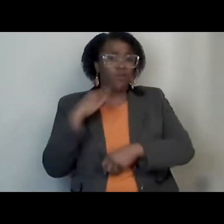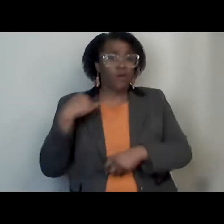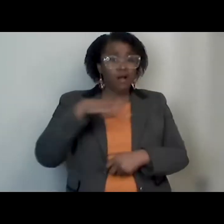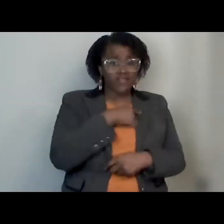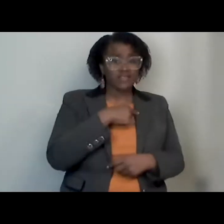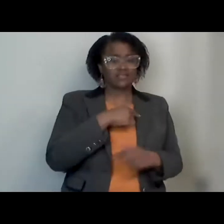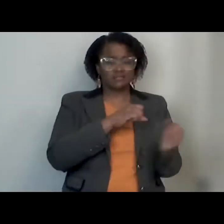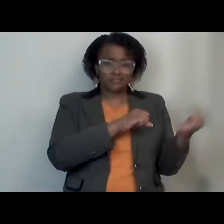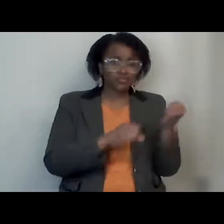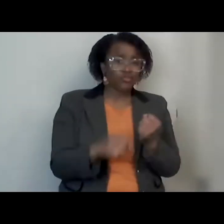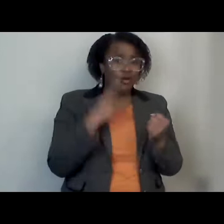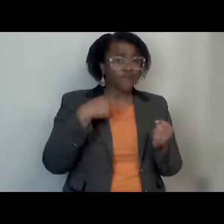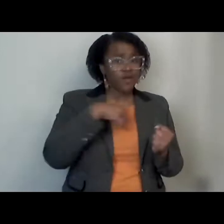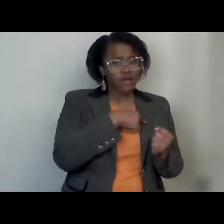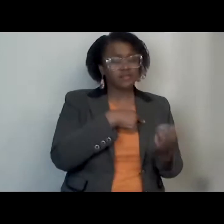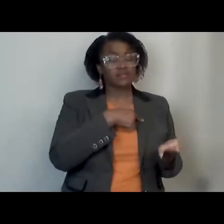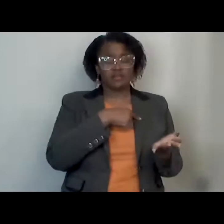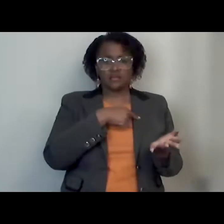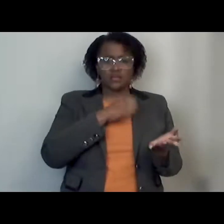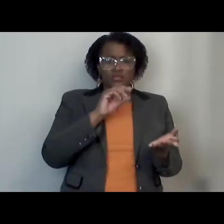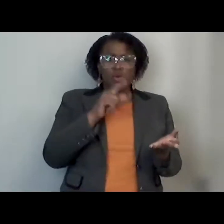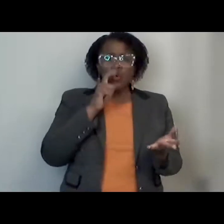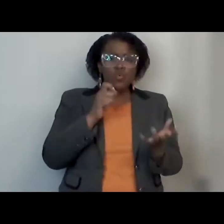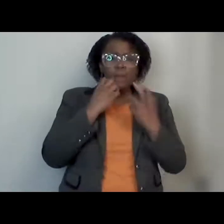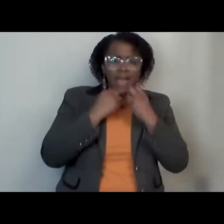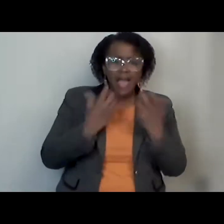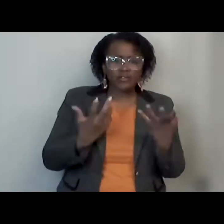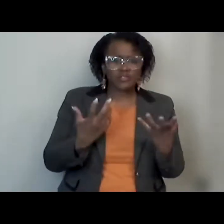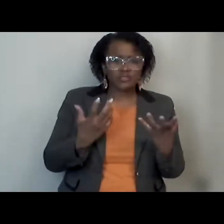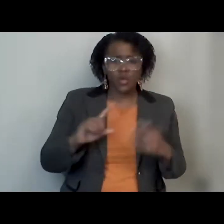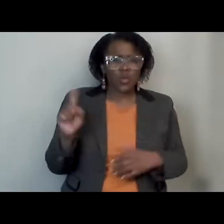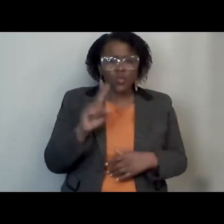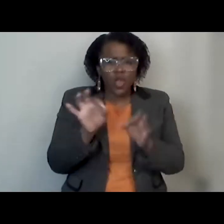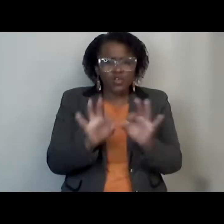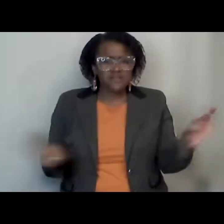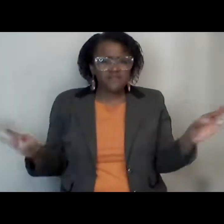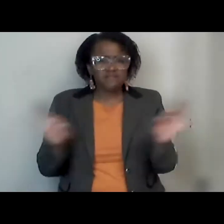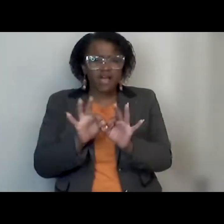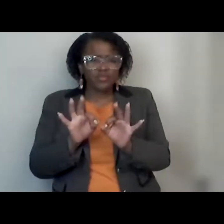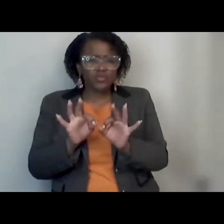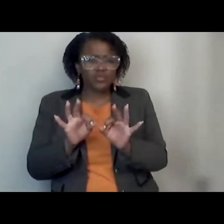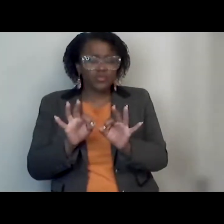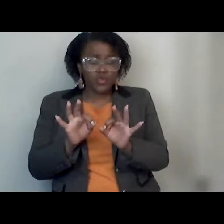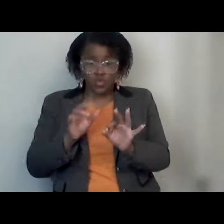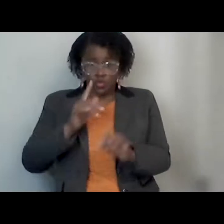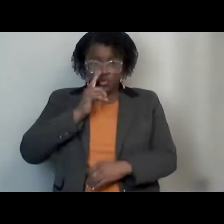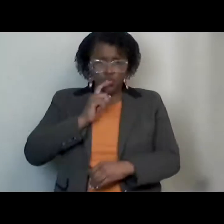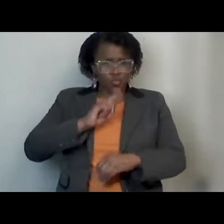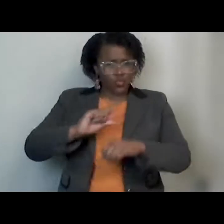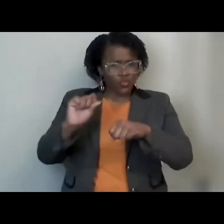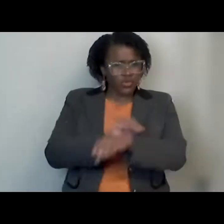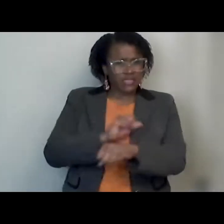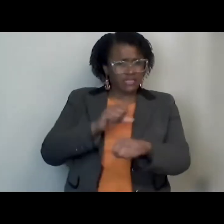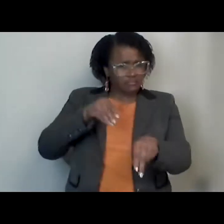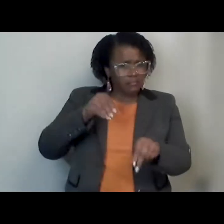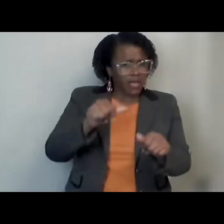of really looking at who matters, where is value being generated, who is really subsidizing